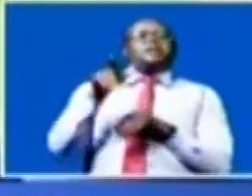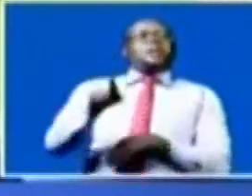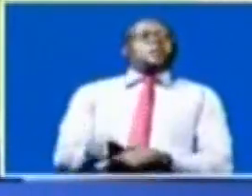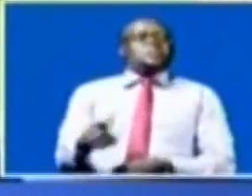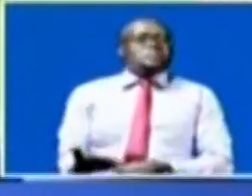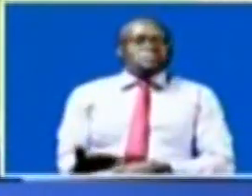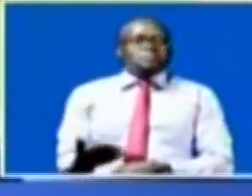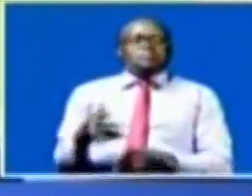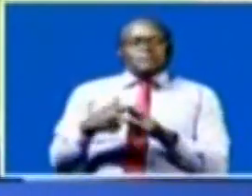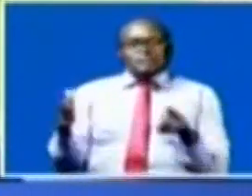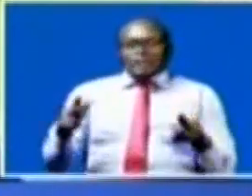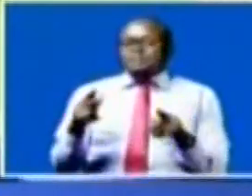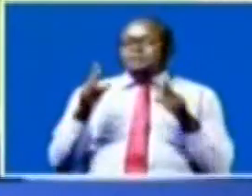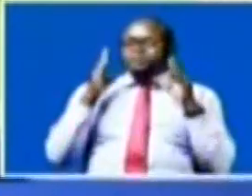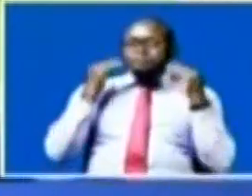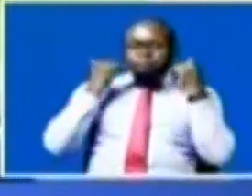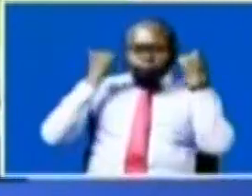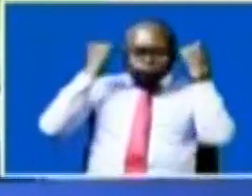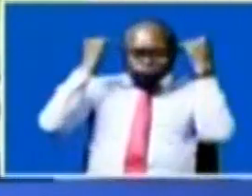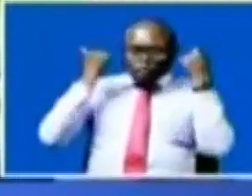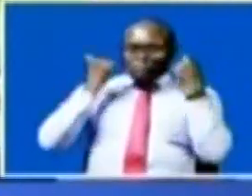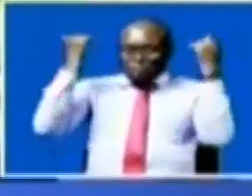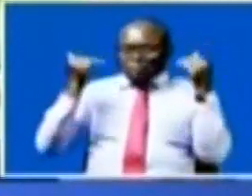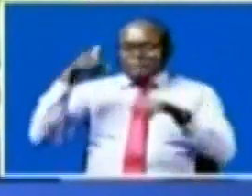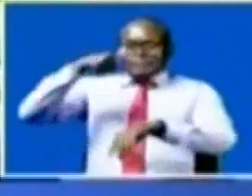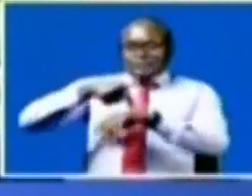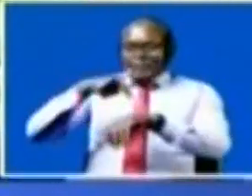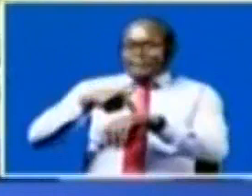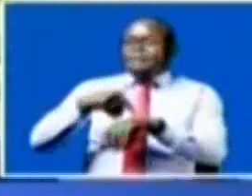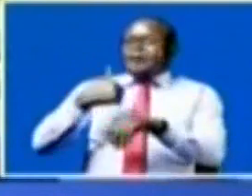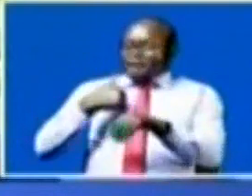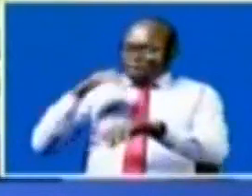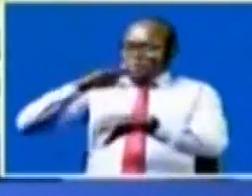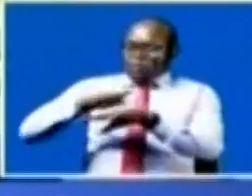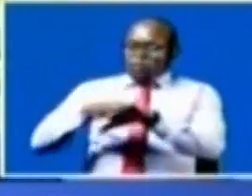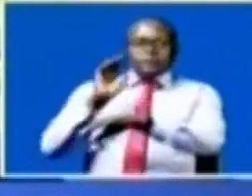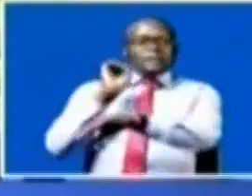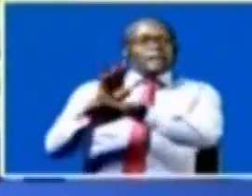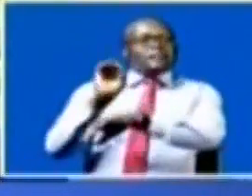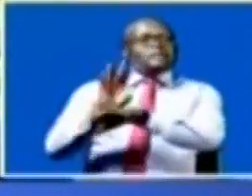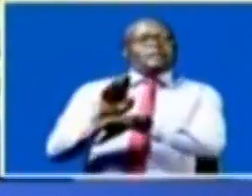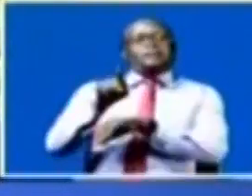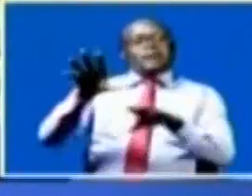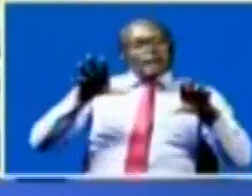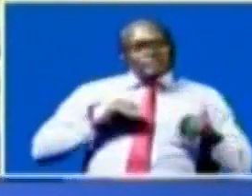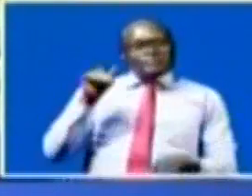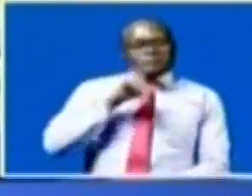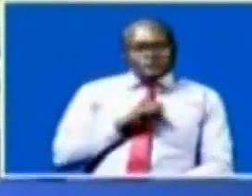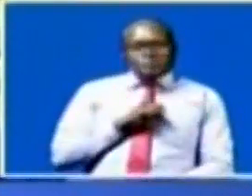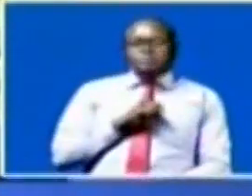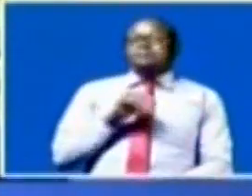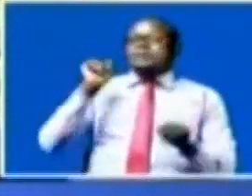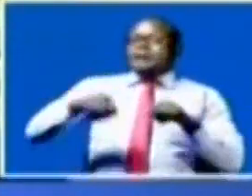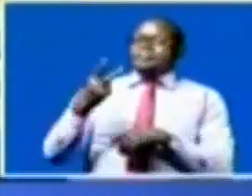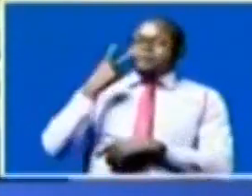They start getting into depression. But when there is proper follow-up and counseling, they accept and they're able to